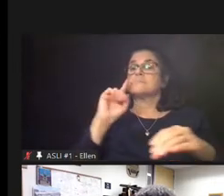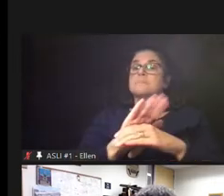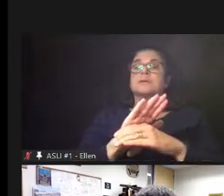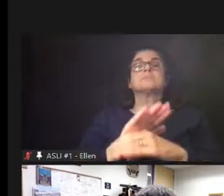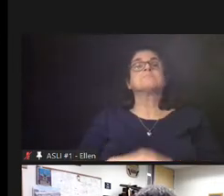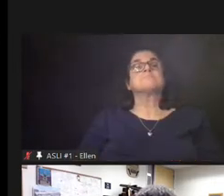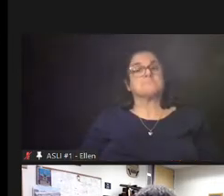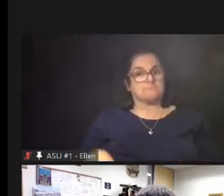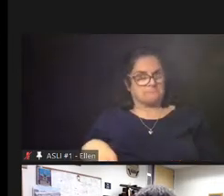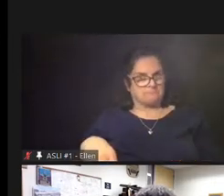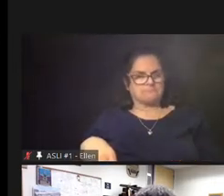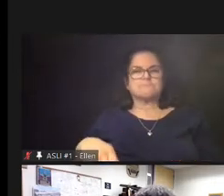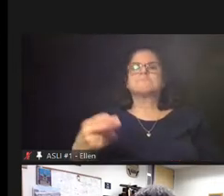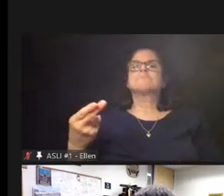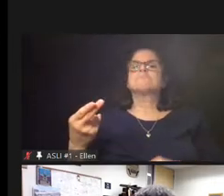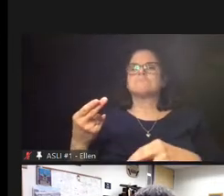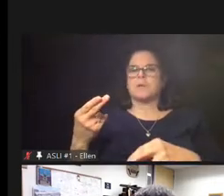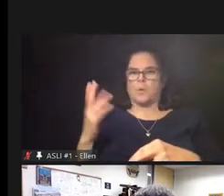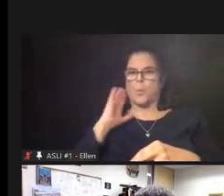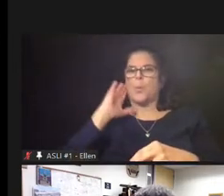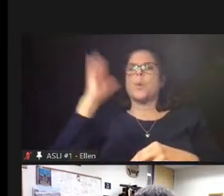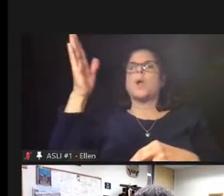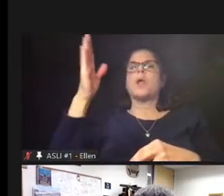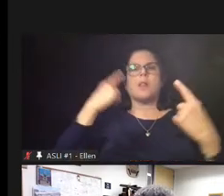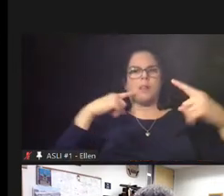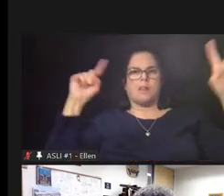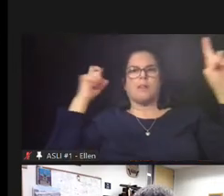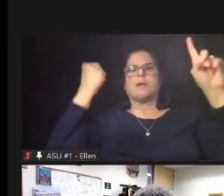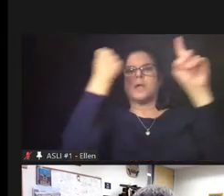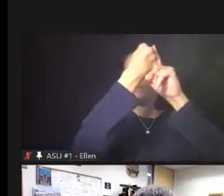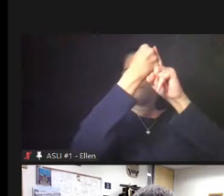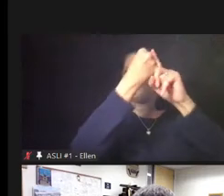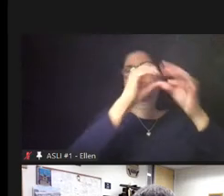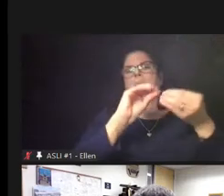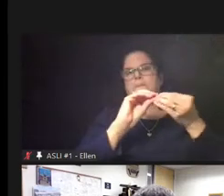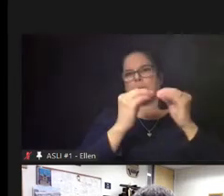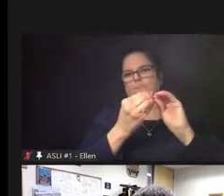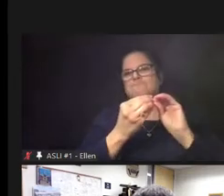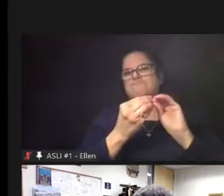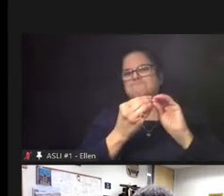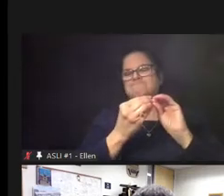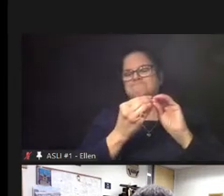we're confident that they will attain that by the end of final payment.